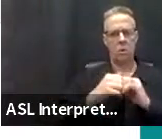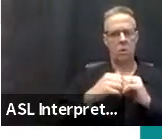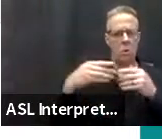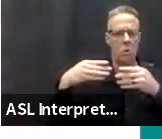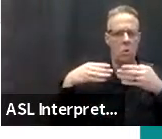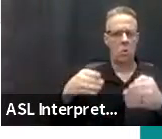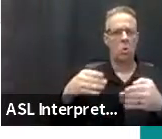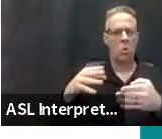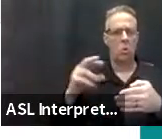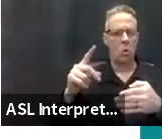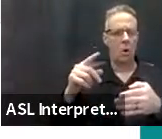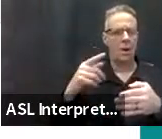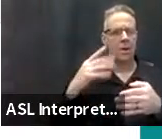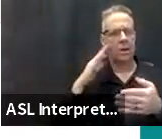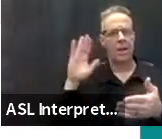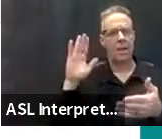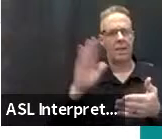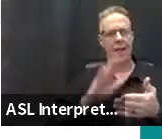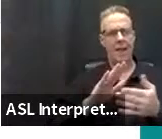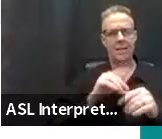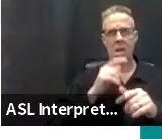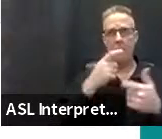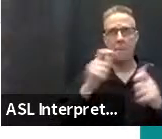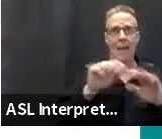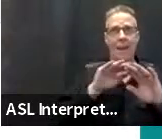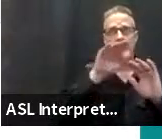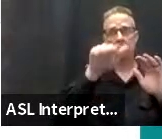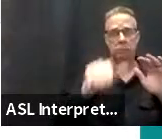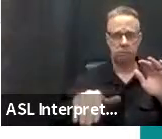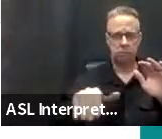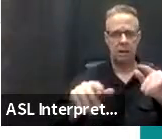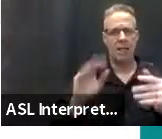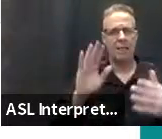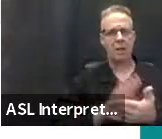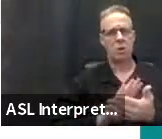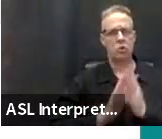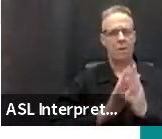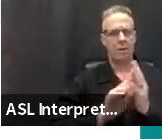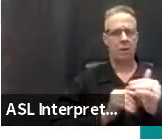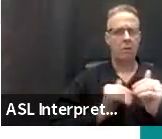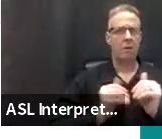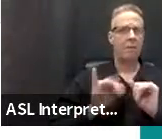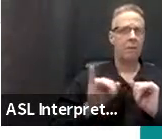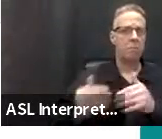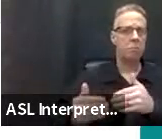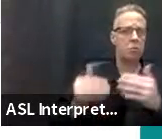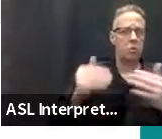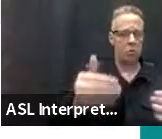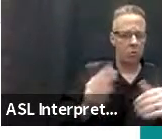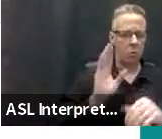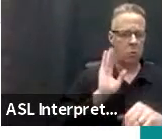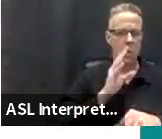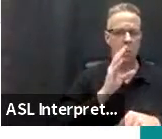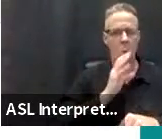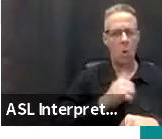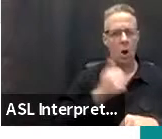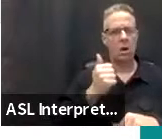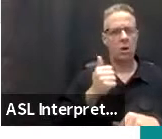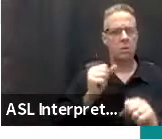You've got less of a climb over in that area, and there's less traffic. It would be a quieter avenue